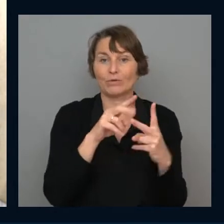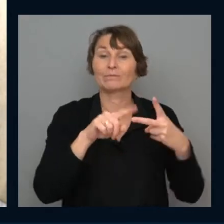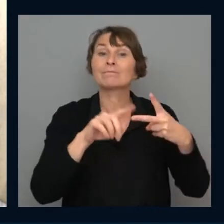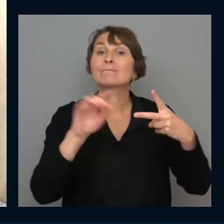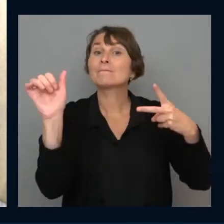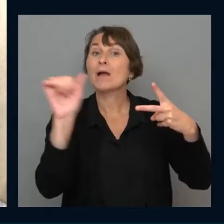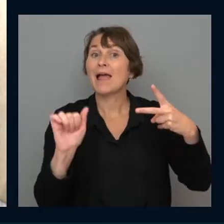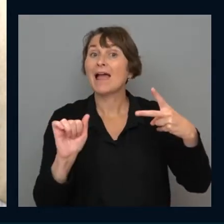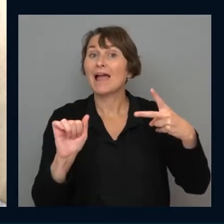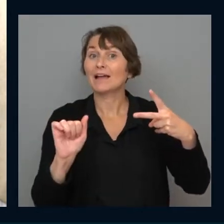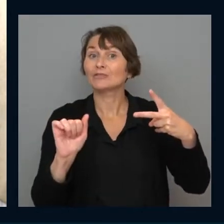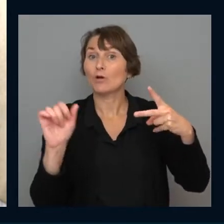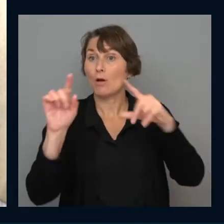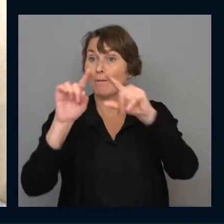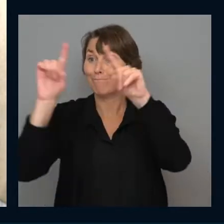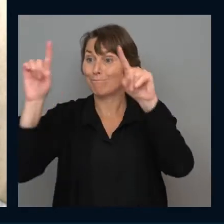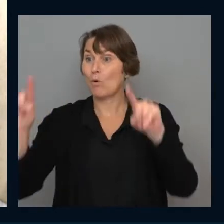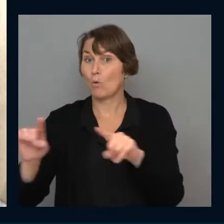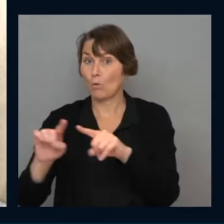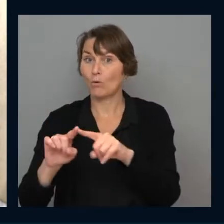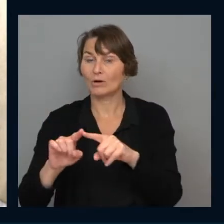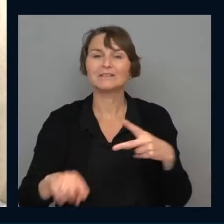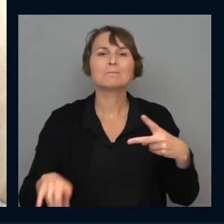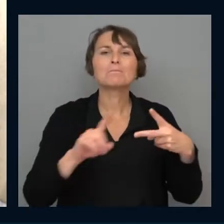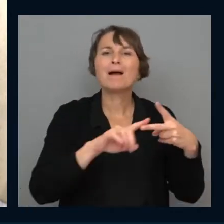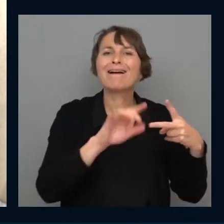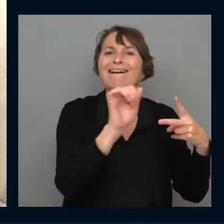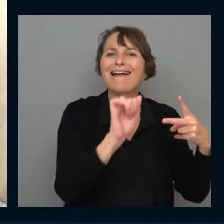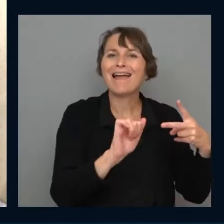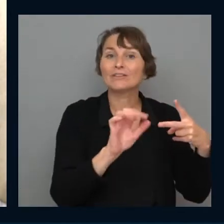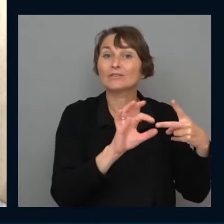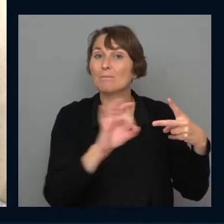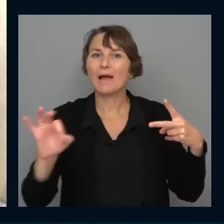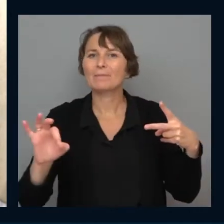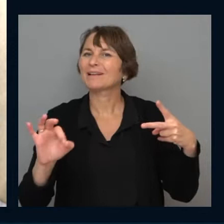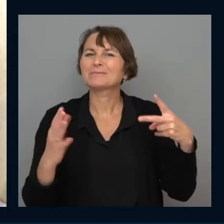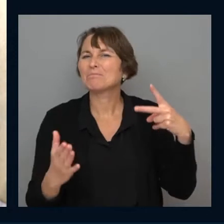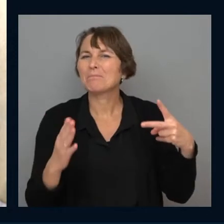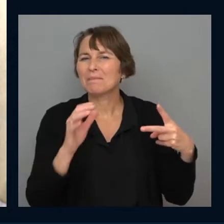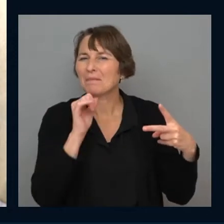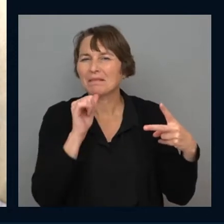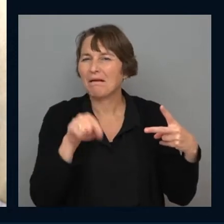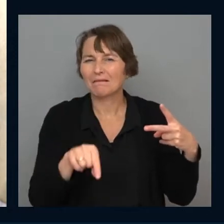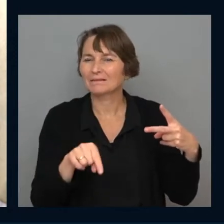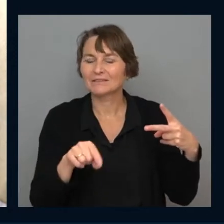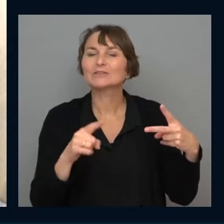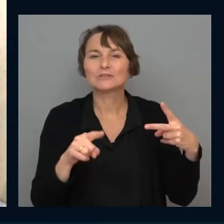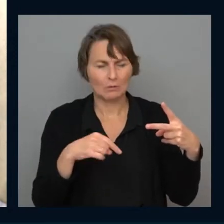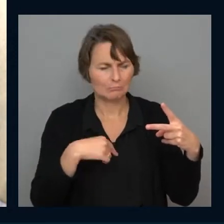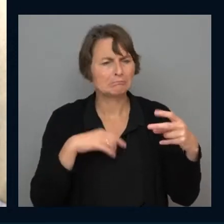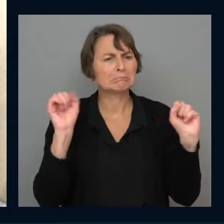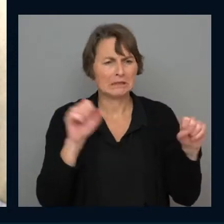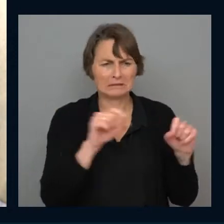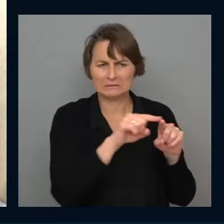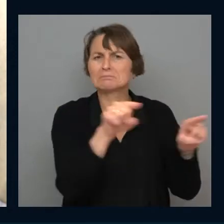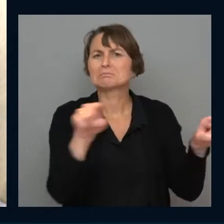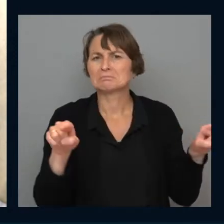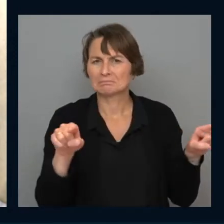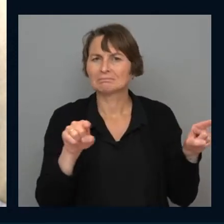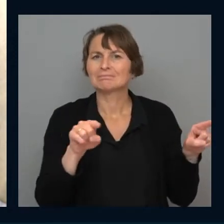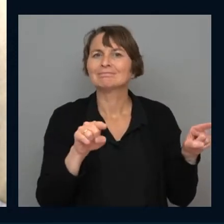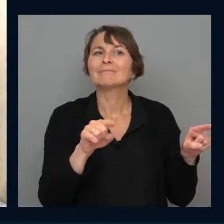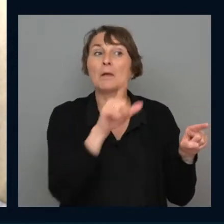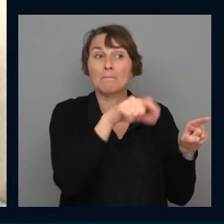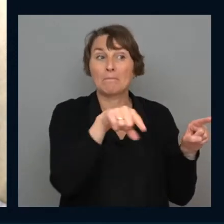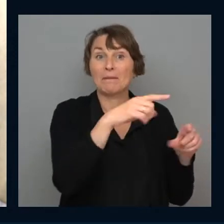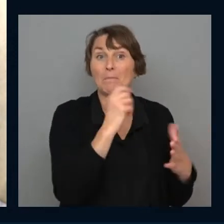not use Azure pipelines for the CI/CD tooling. So if a customer's already using GitHub, absolutely. There are currently